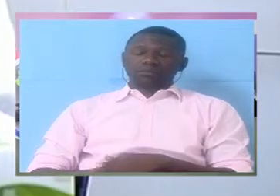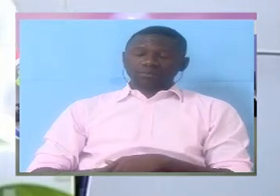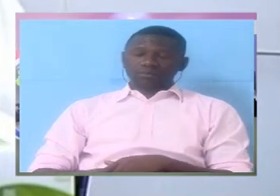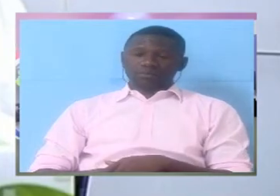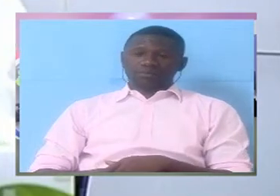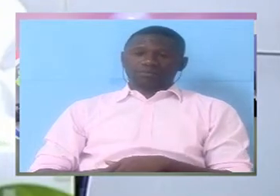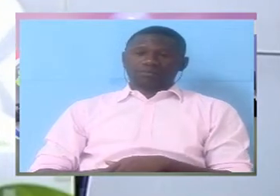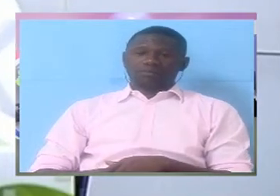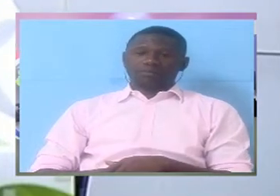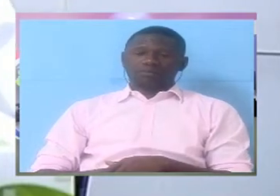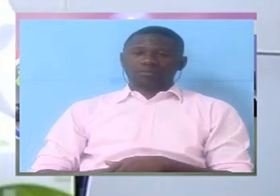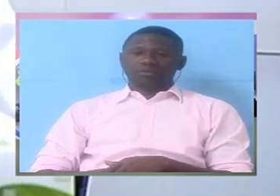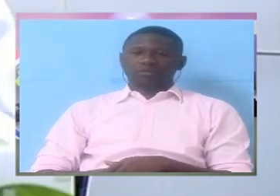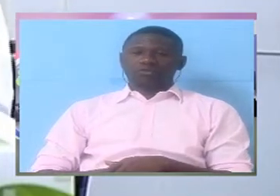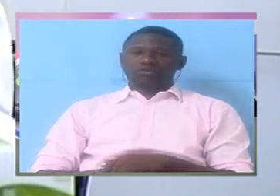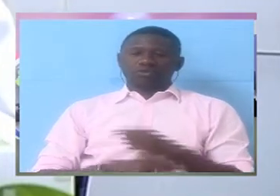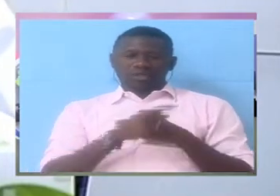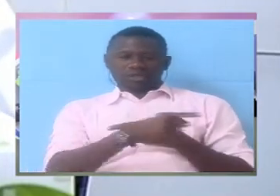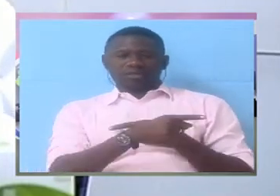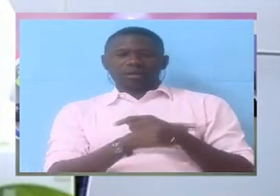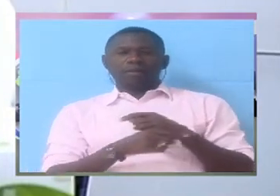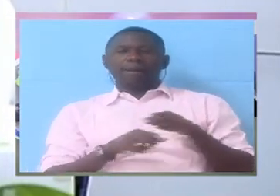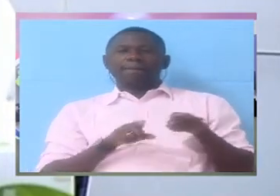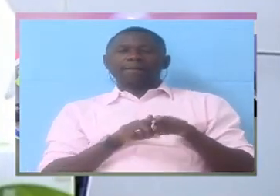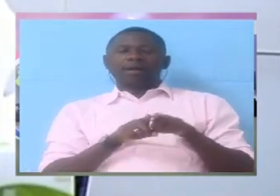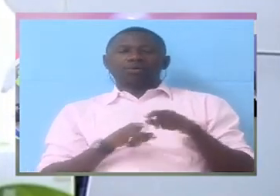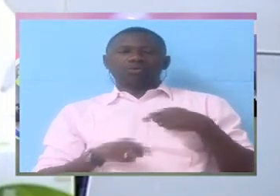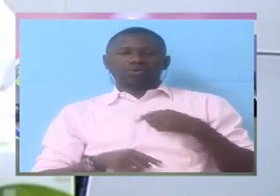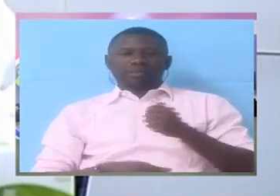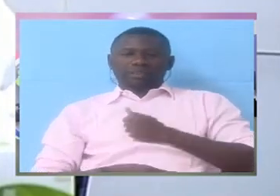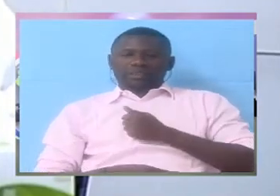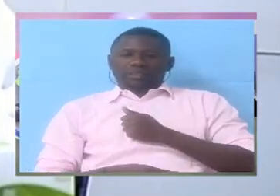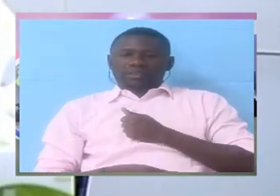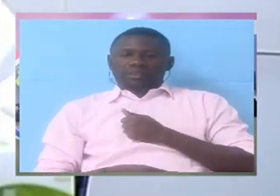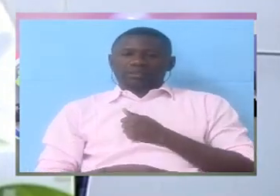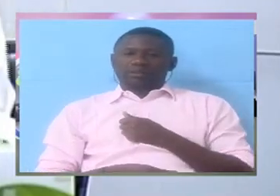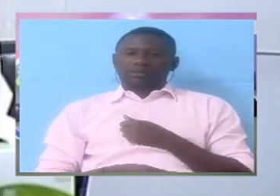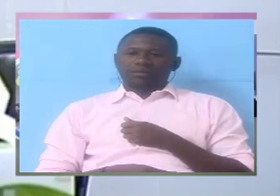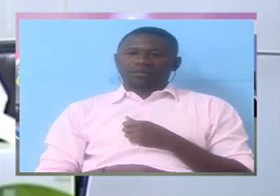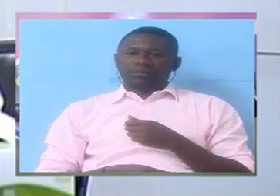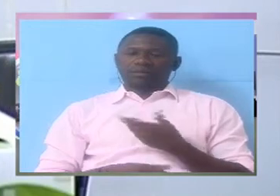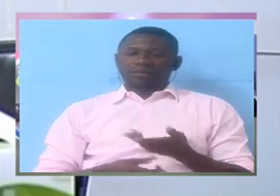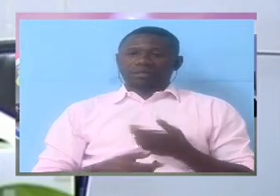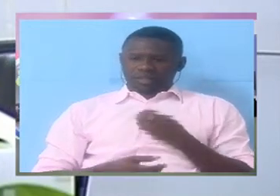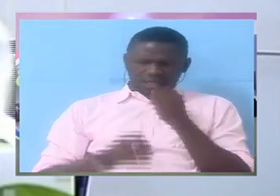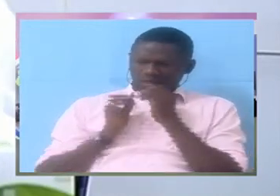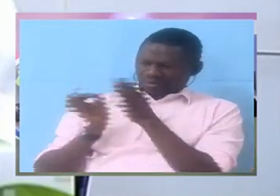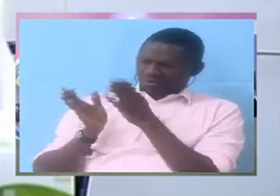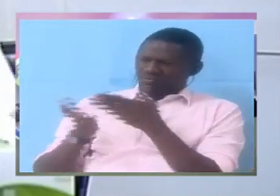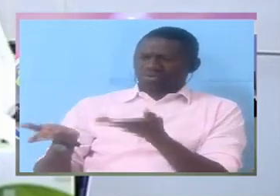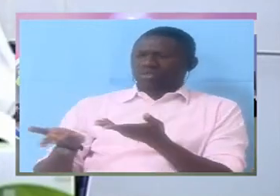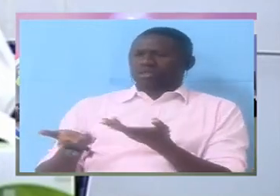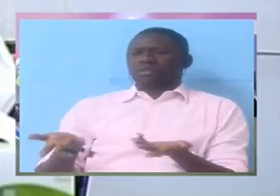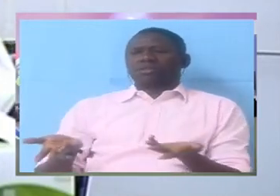So Ismaila was scared. Ismaila silata. He said, I told you this, Salmina.